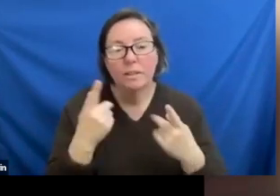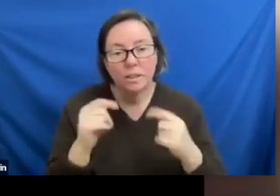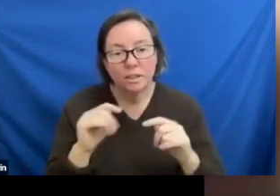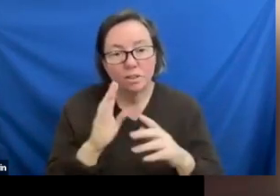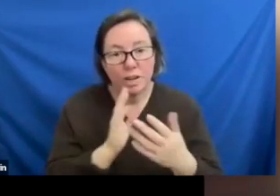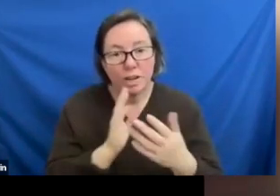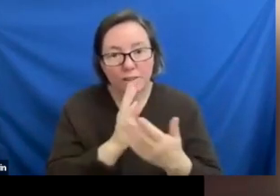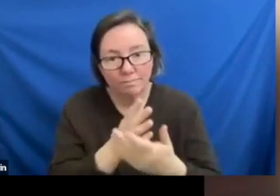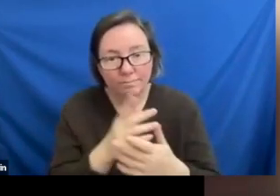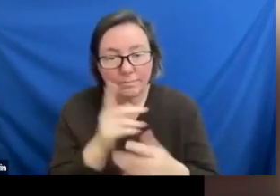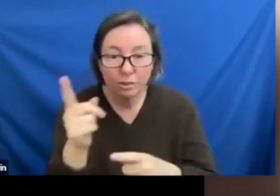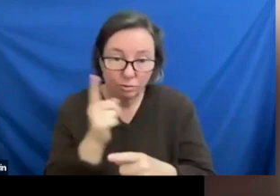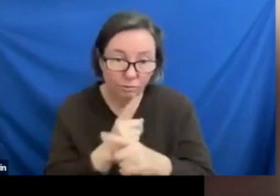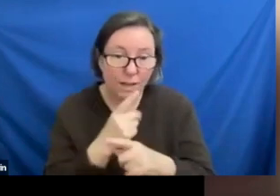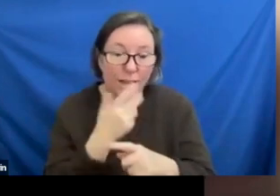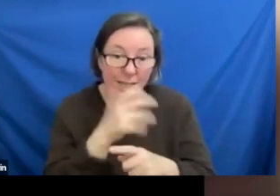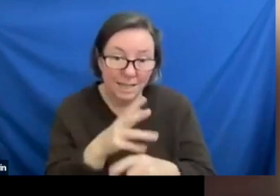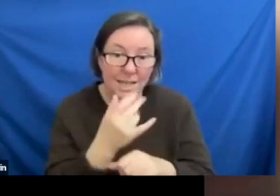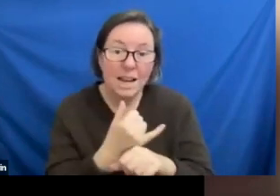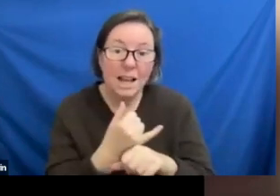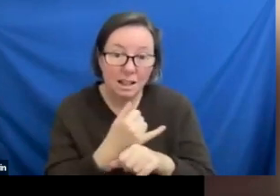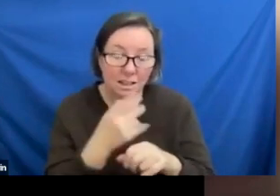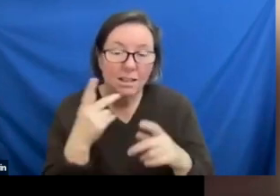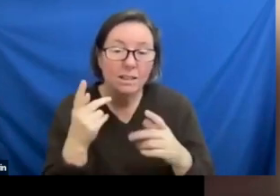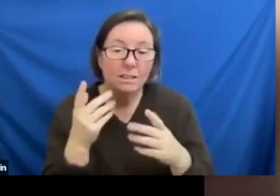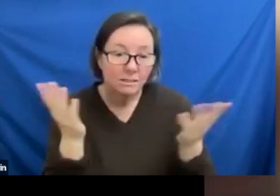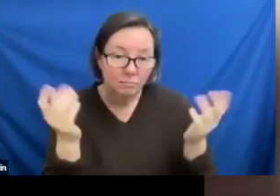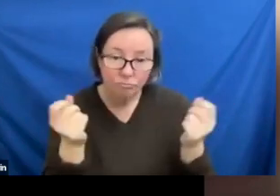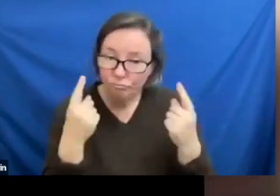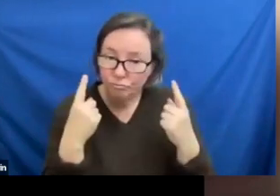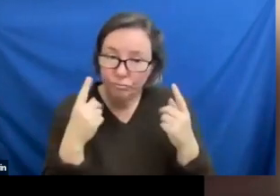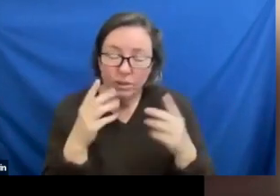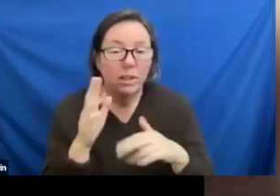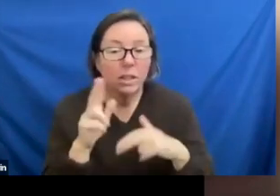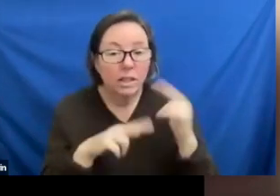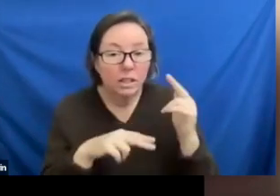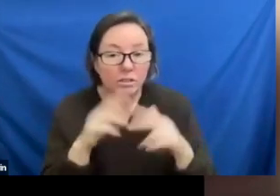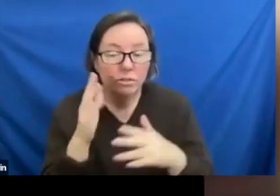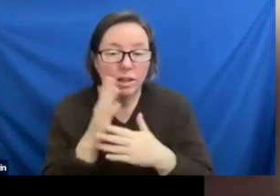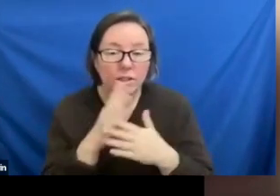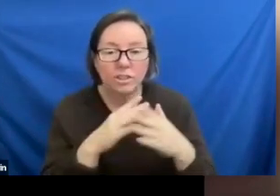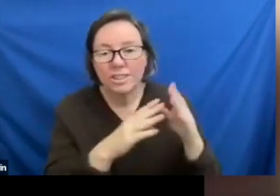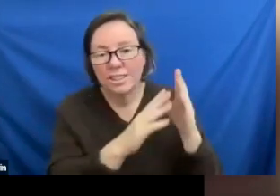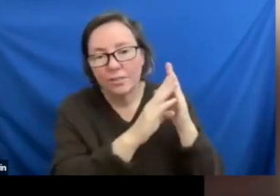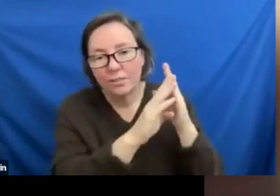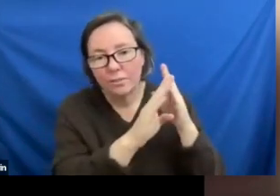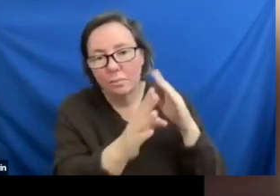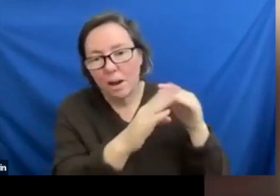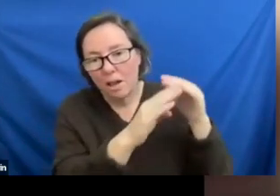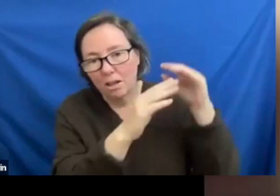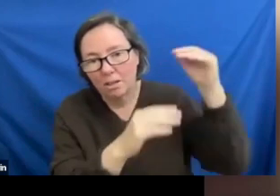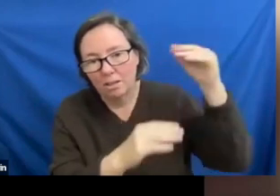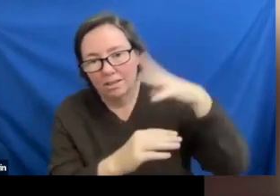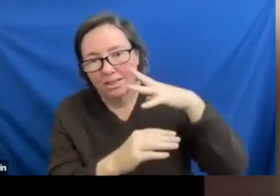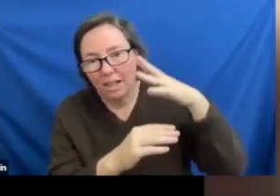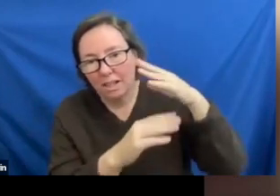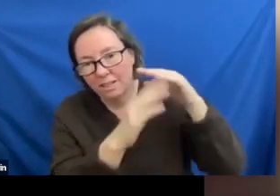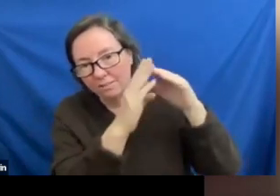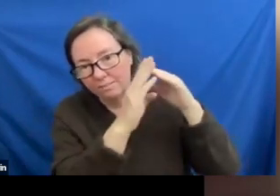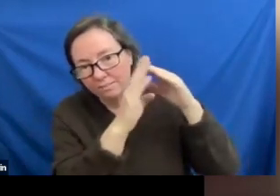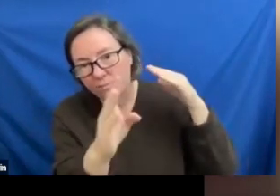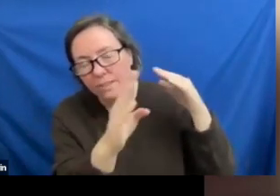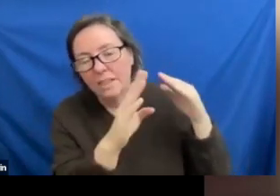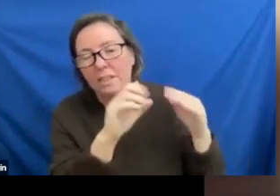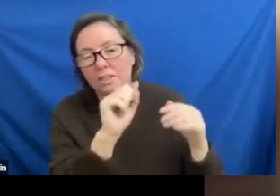about the heat island, with the construction of those shade shelters. So the